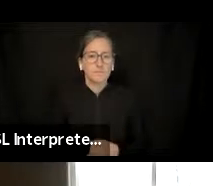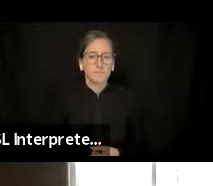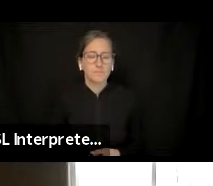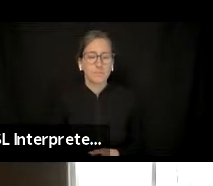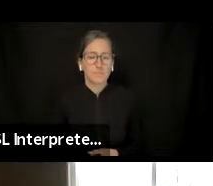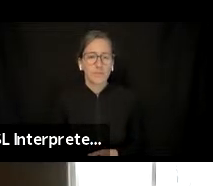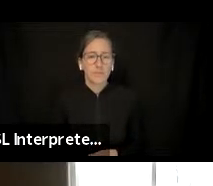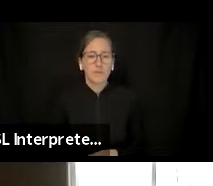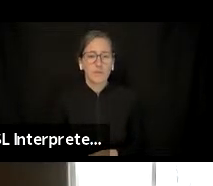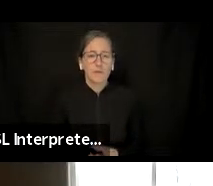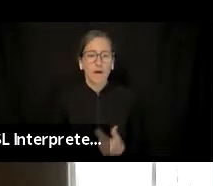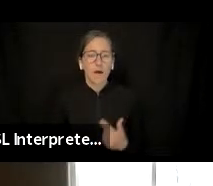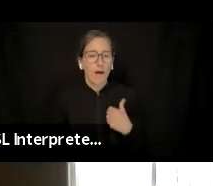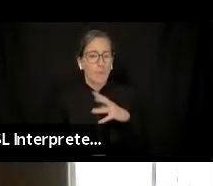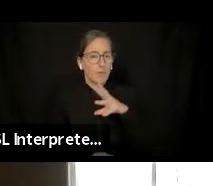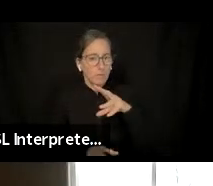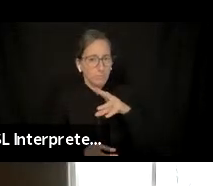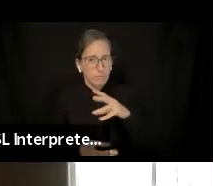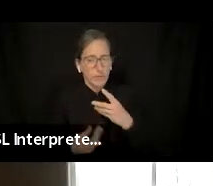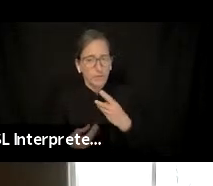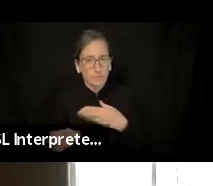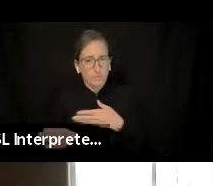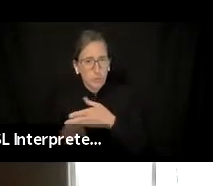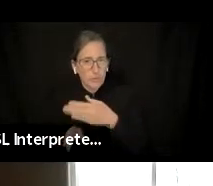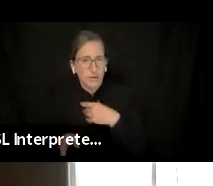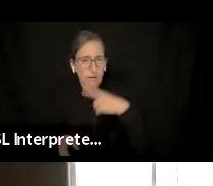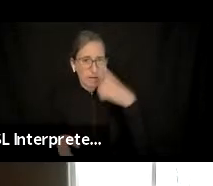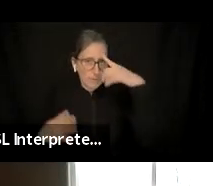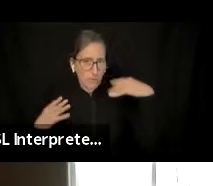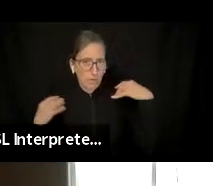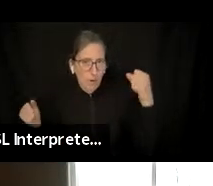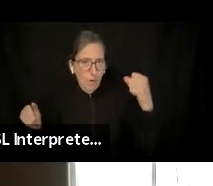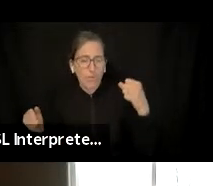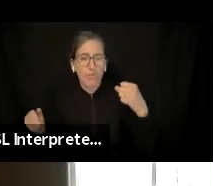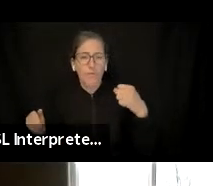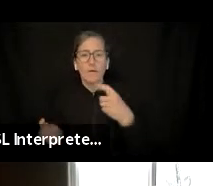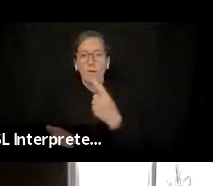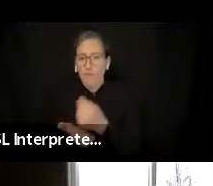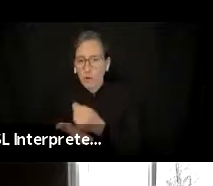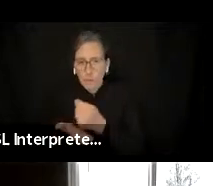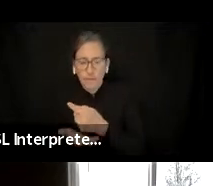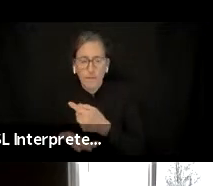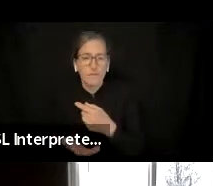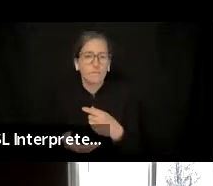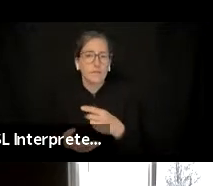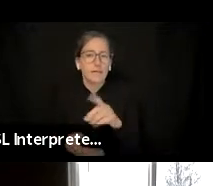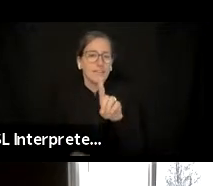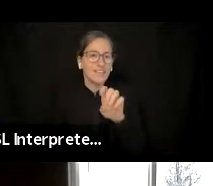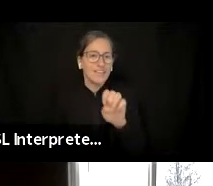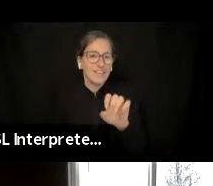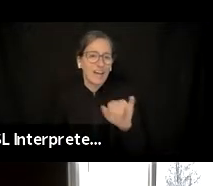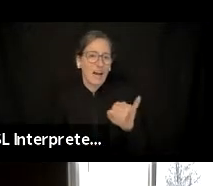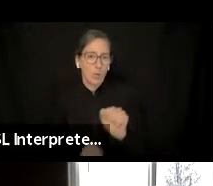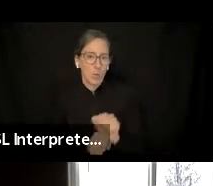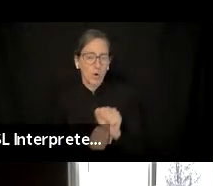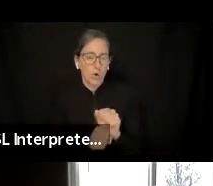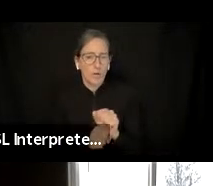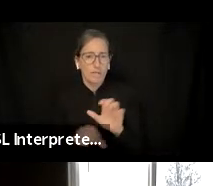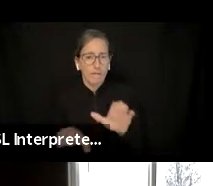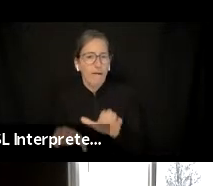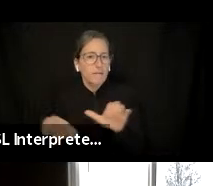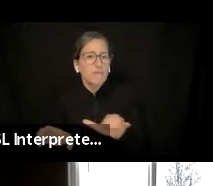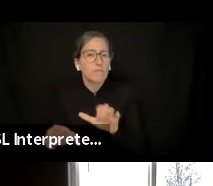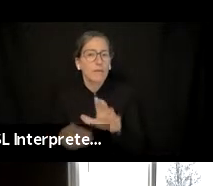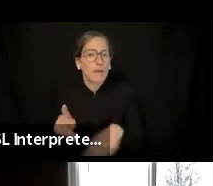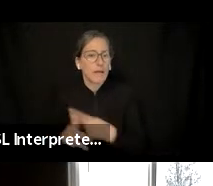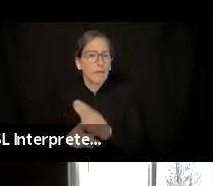kind of mental health work. I'm a mental health therapist, DEI work, and activism. And this committee just sort of seems like